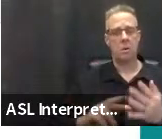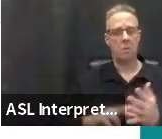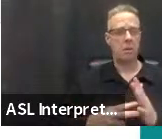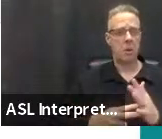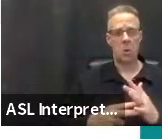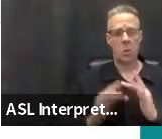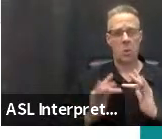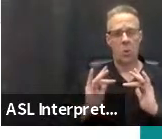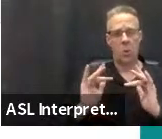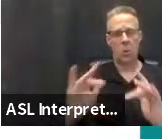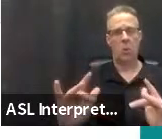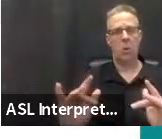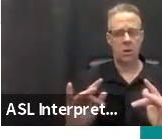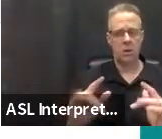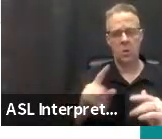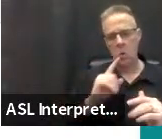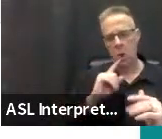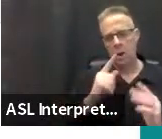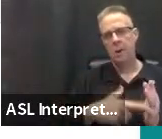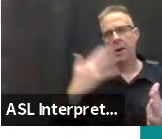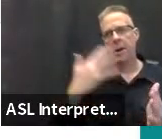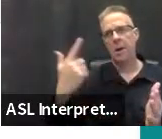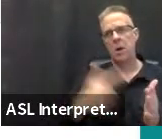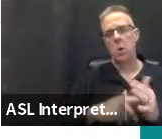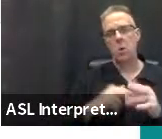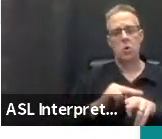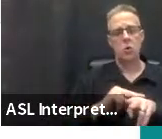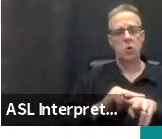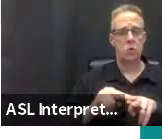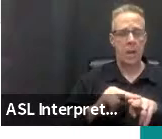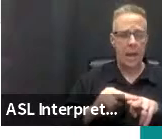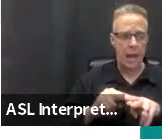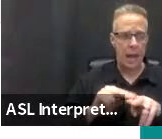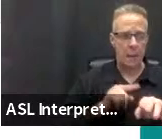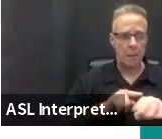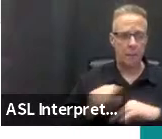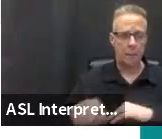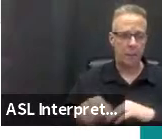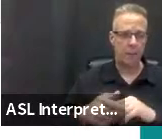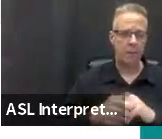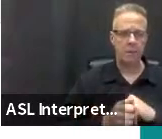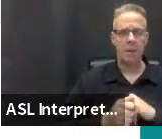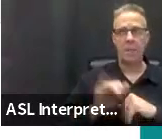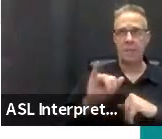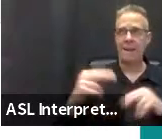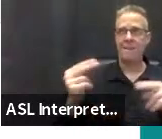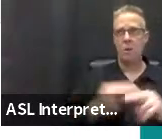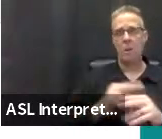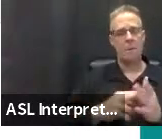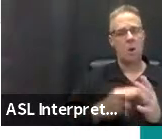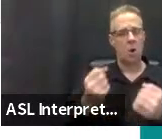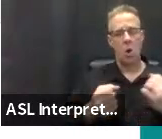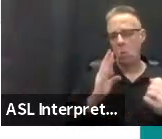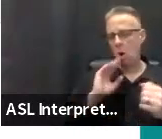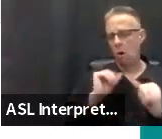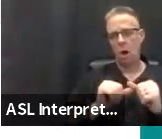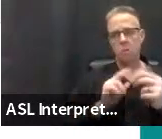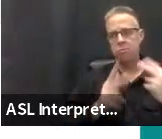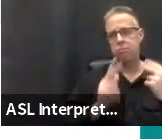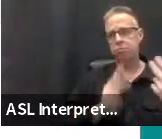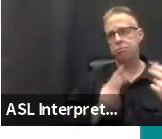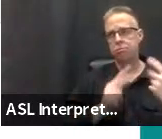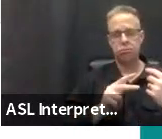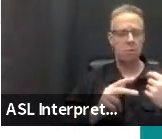that thing. I mean, there's occasionally a train that goes by, there will be, this is a freeway, so there'll be cars kind of going by constantly. So there's that